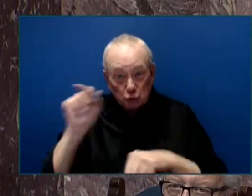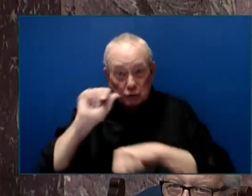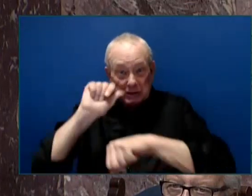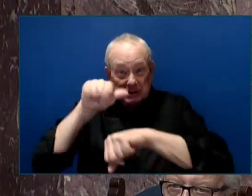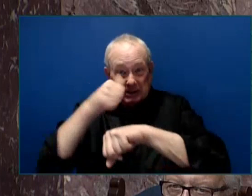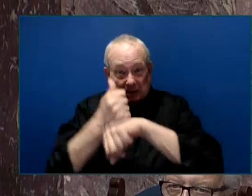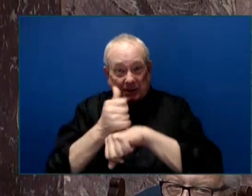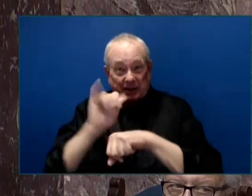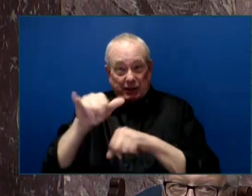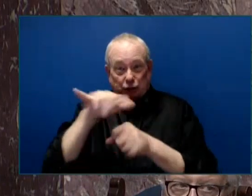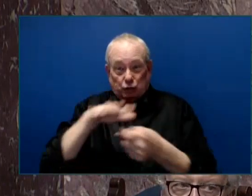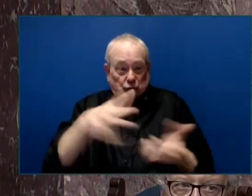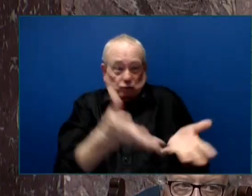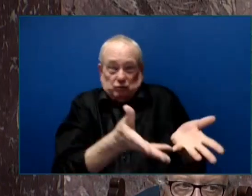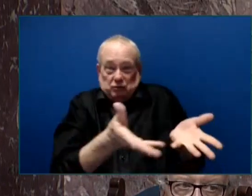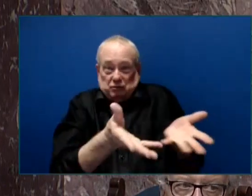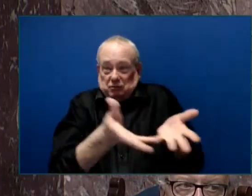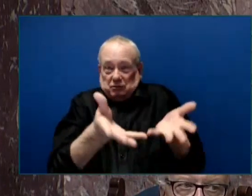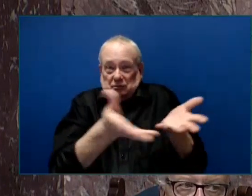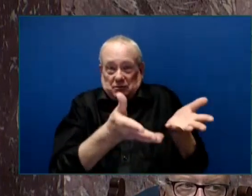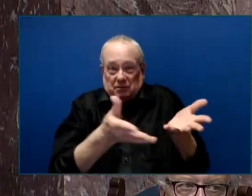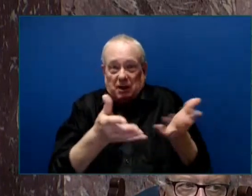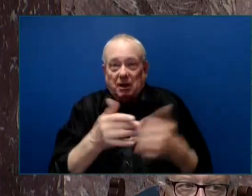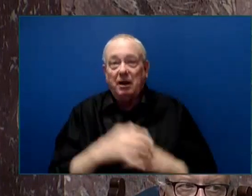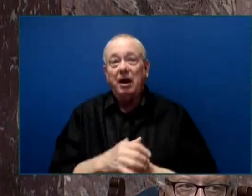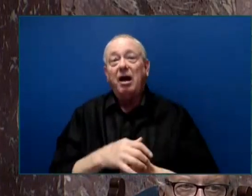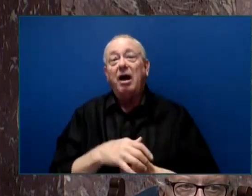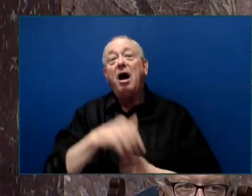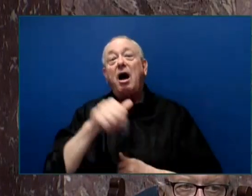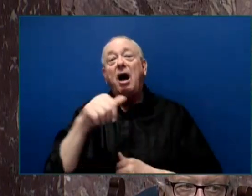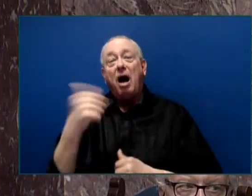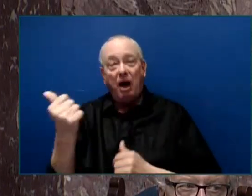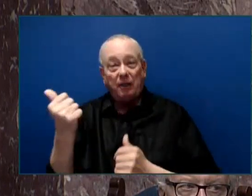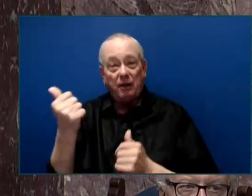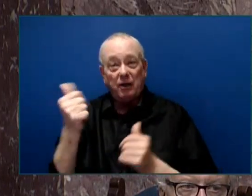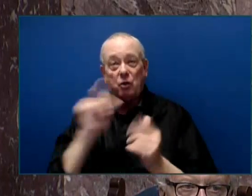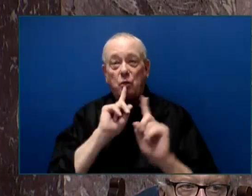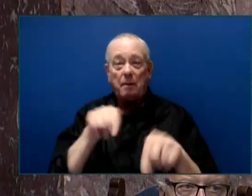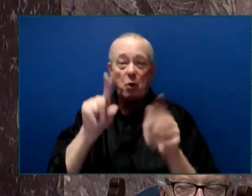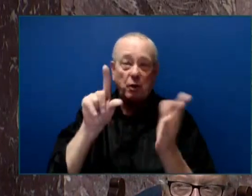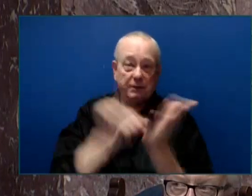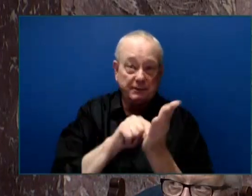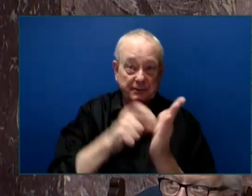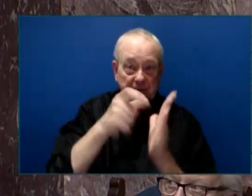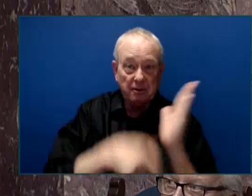And now we have another report that this government has had for 2 months now.